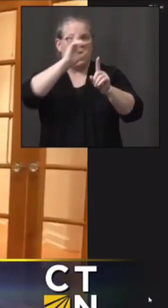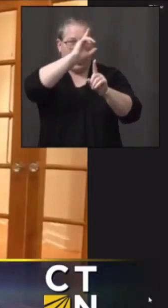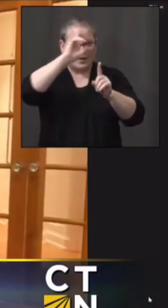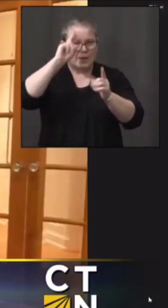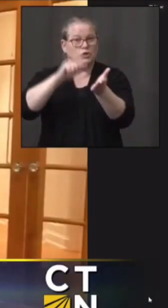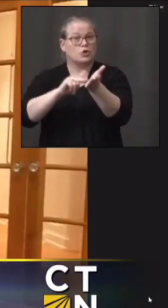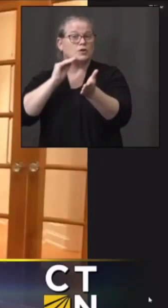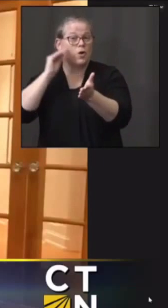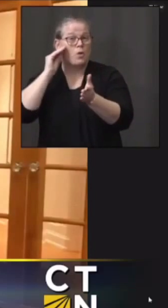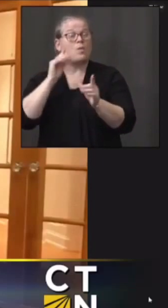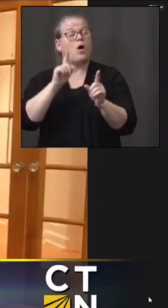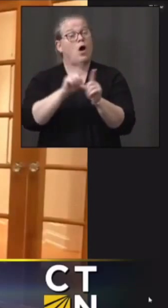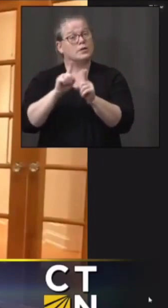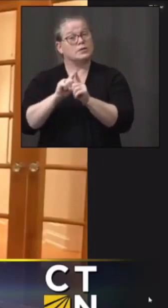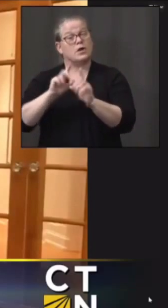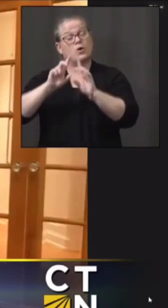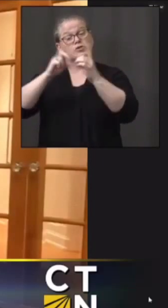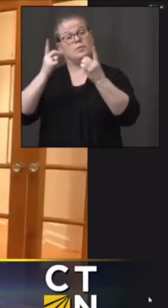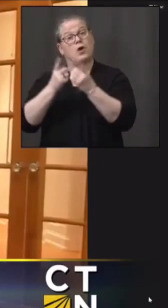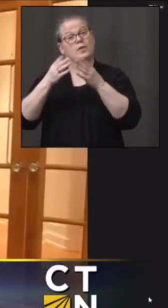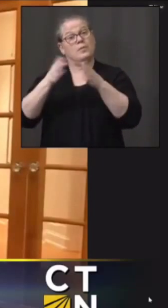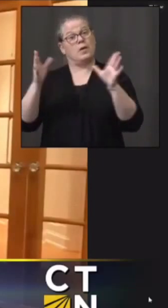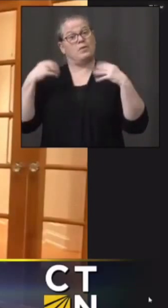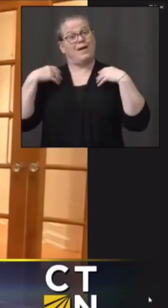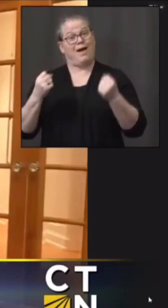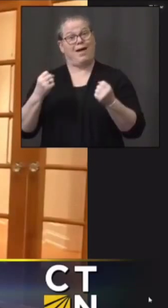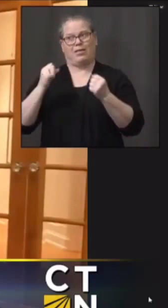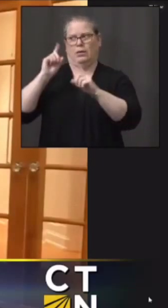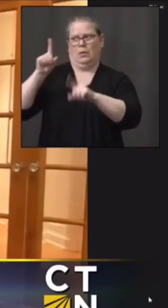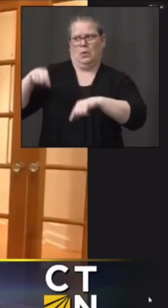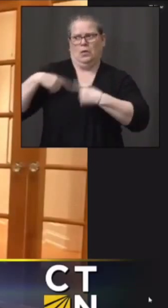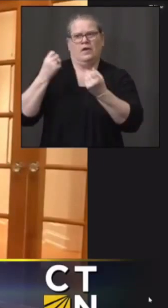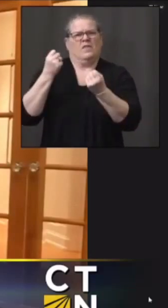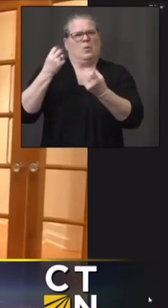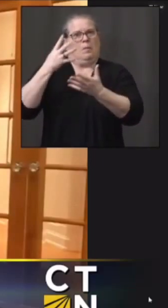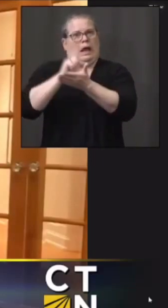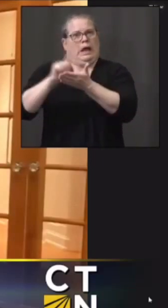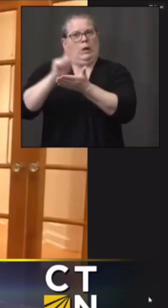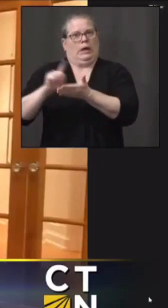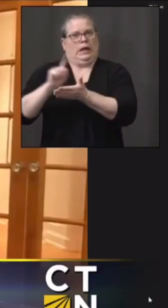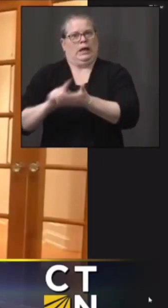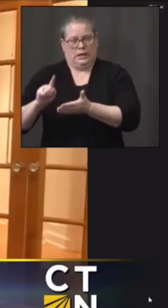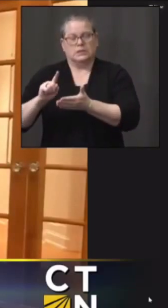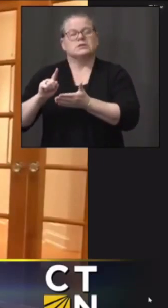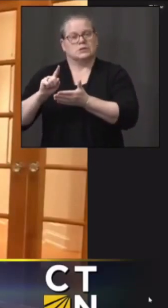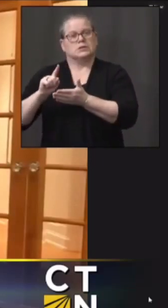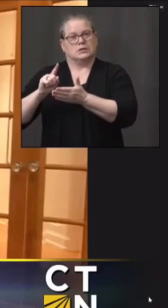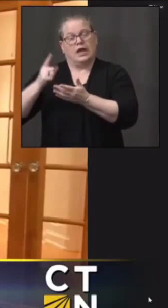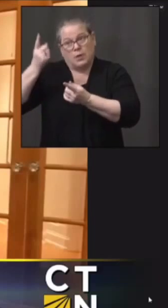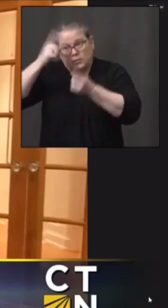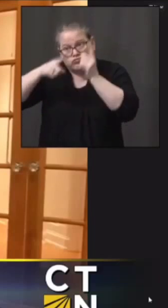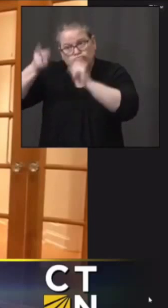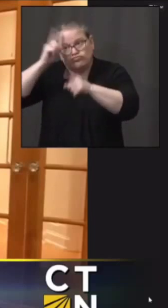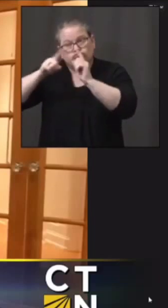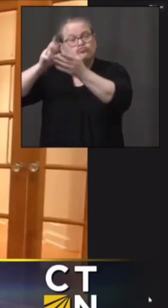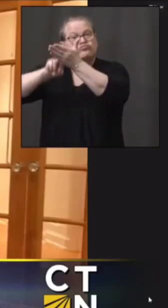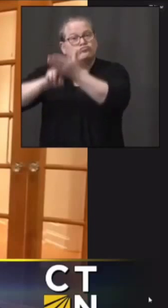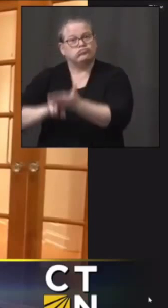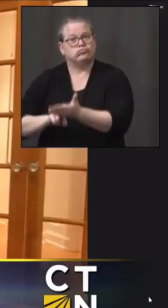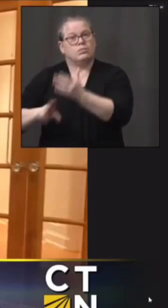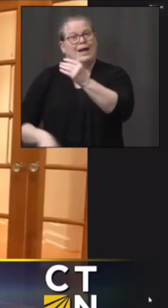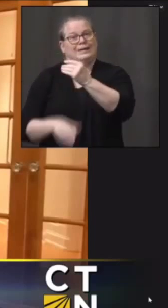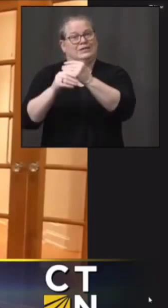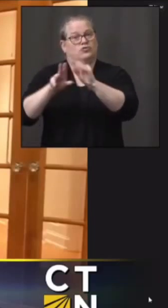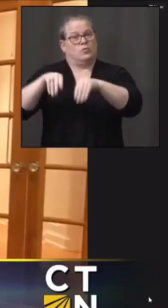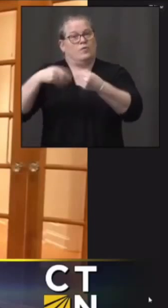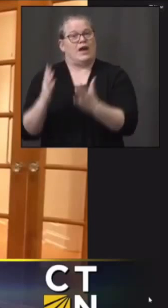our Department of Public Health has been working for weeks now to enroll additional providers in our vaccination program. So you will